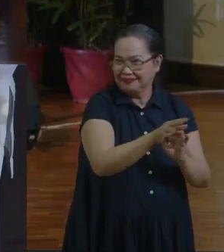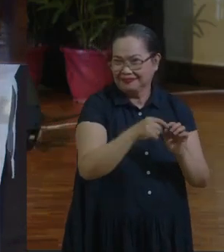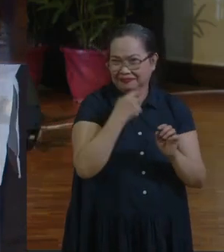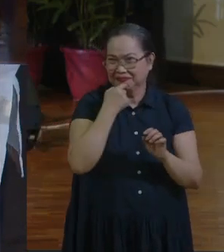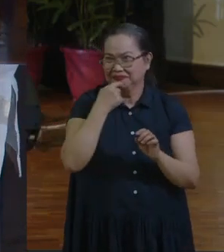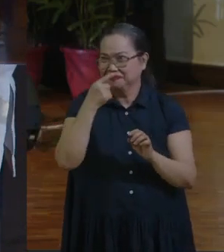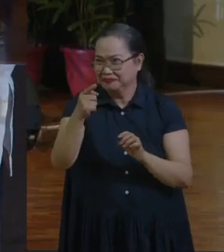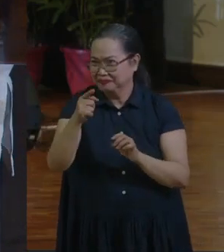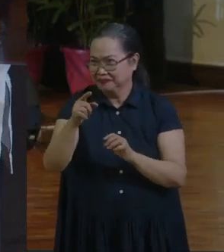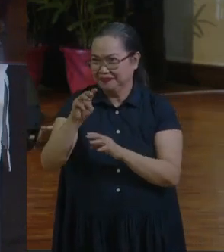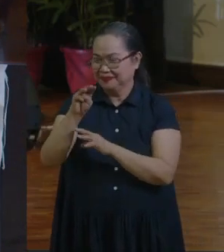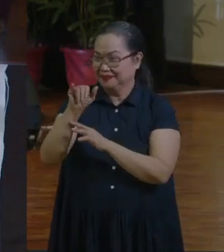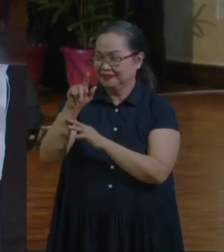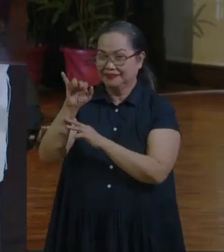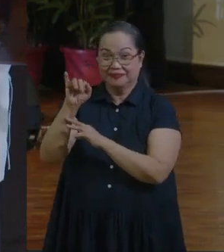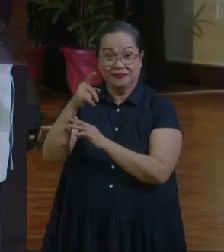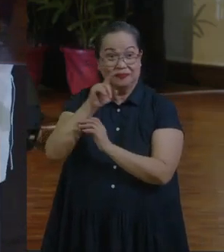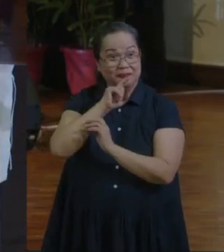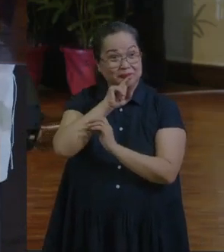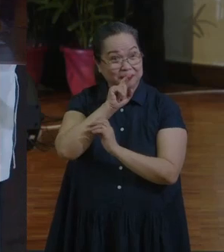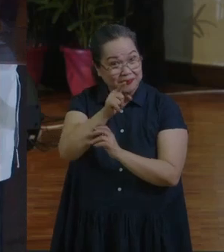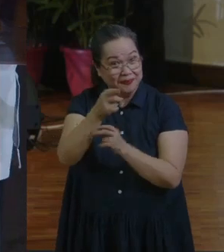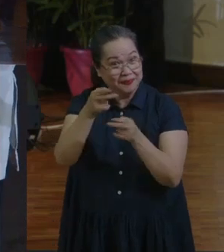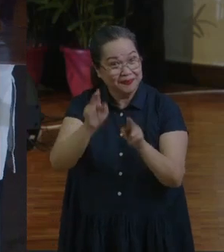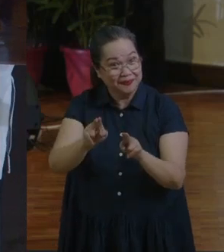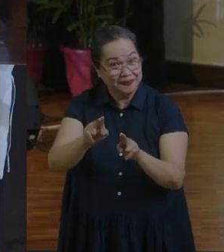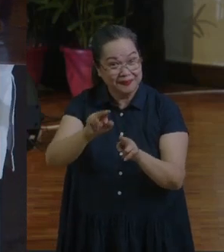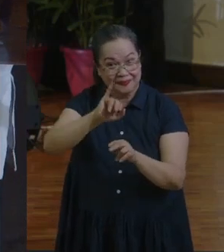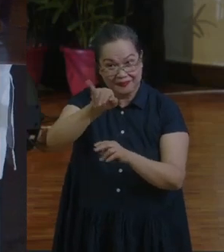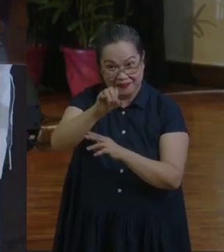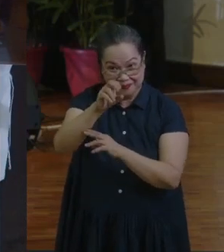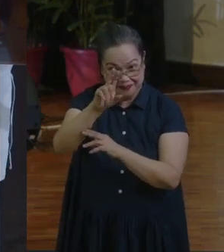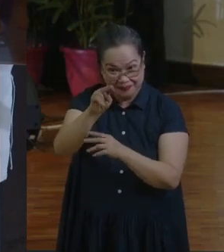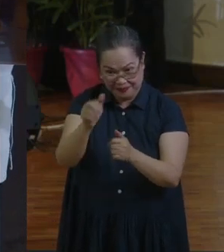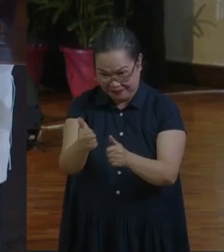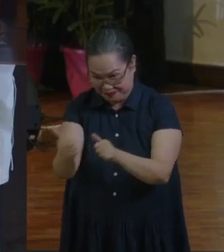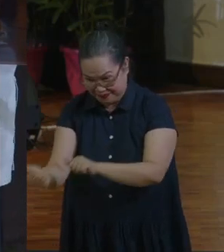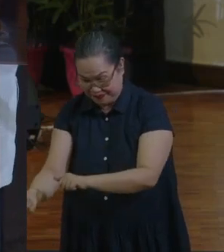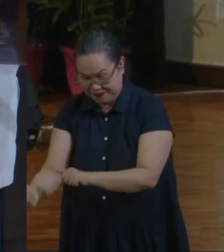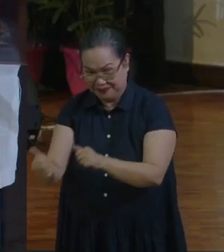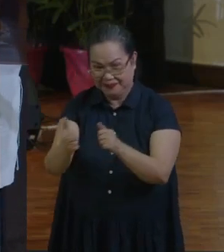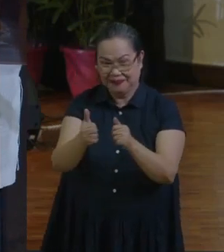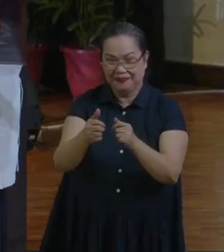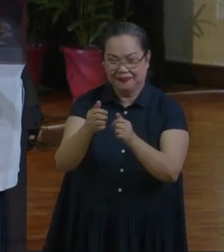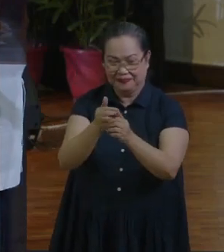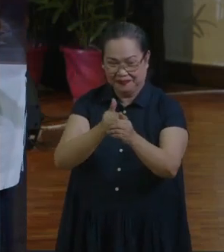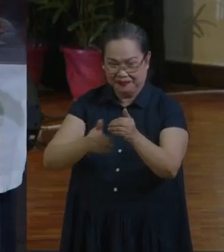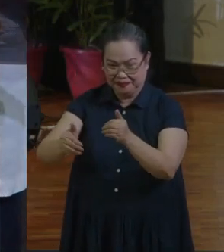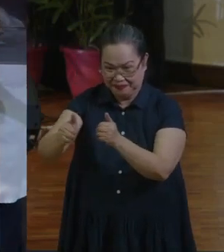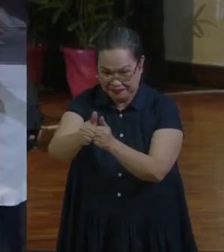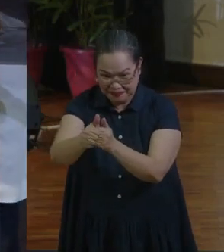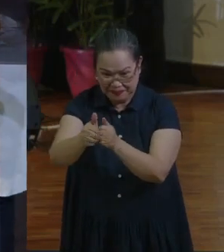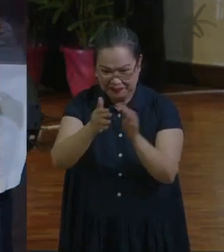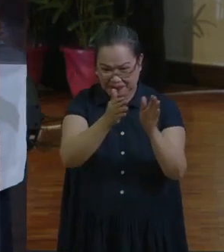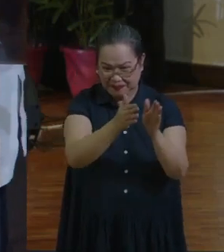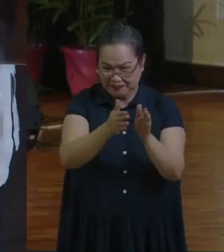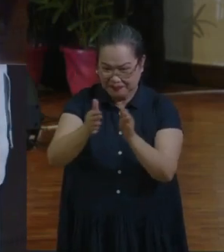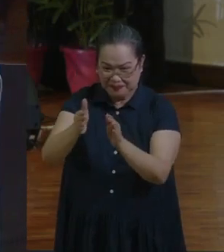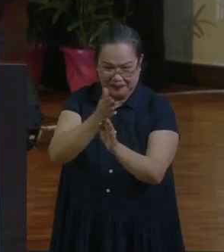4:6. So magkakatotoo kay John the Baptist. "And he will go before him in the spirit and power